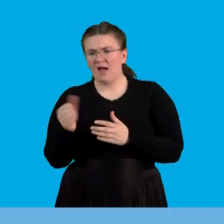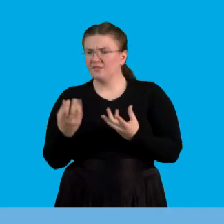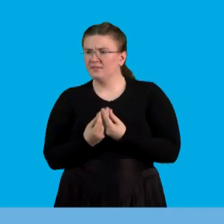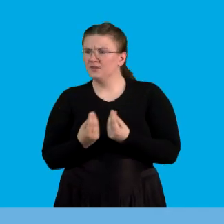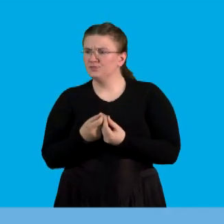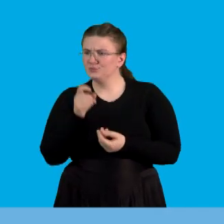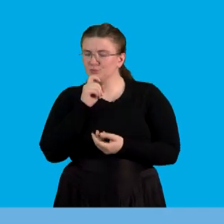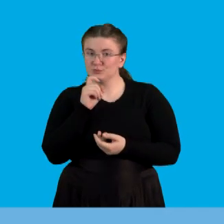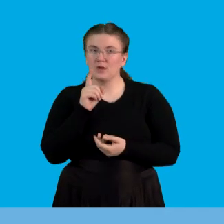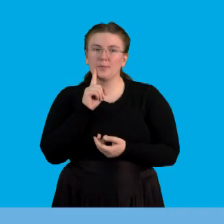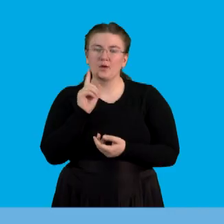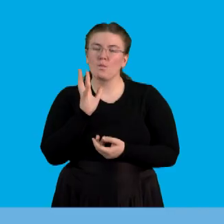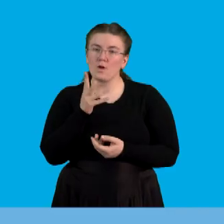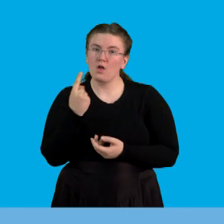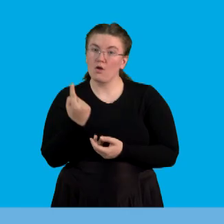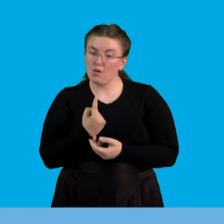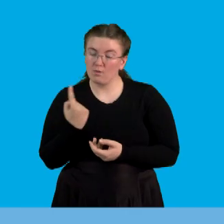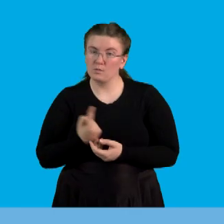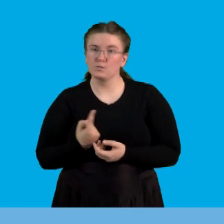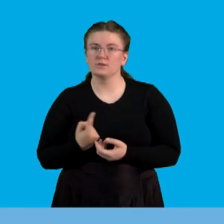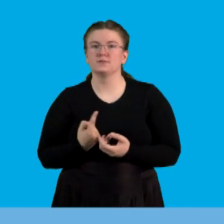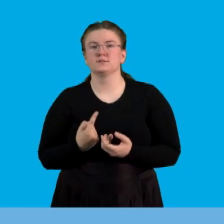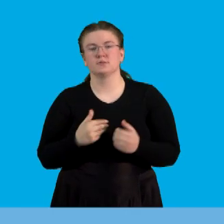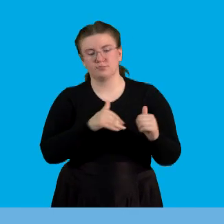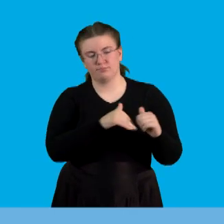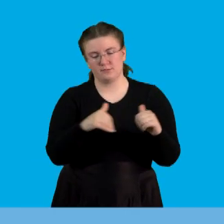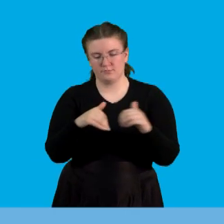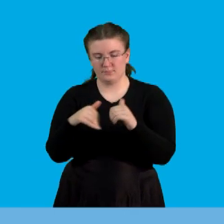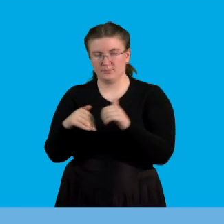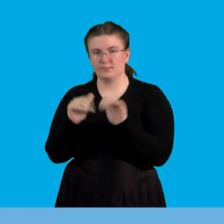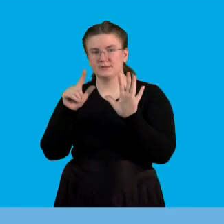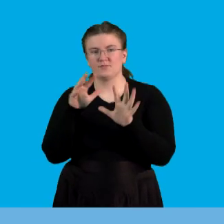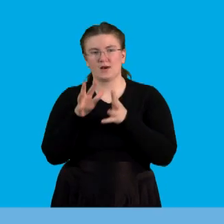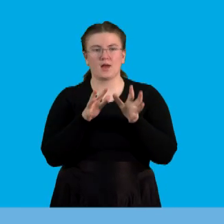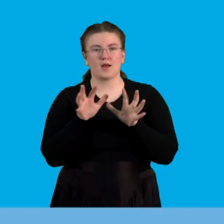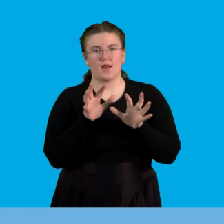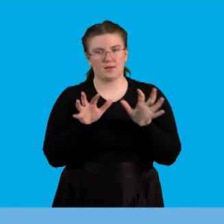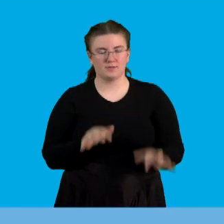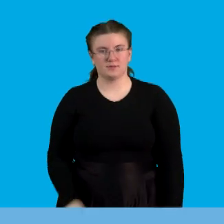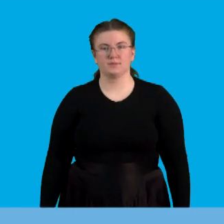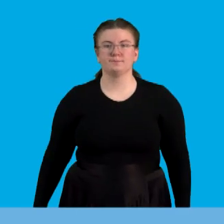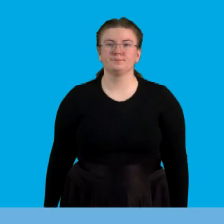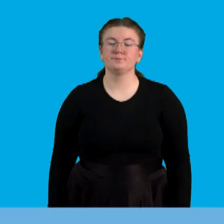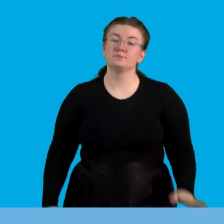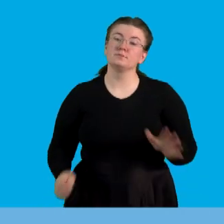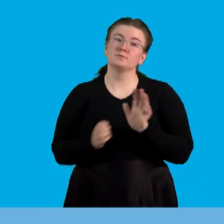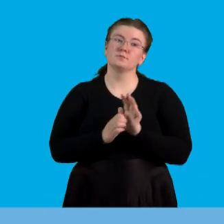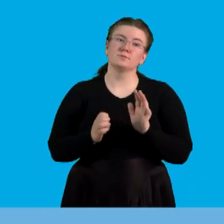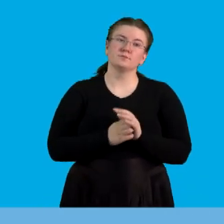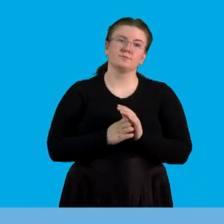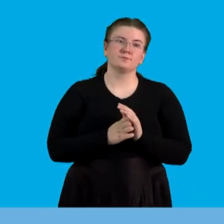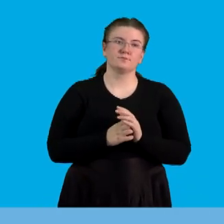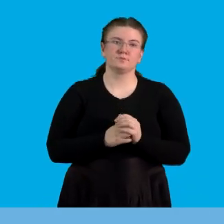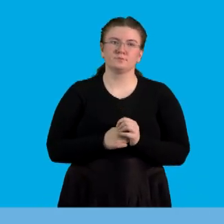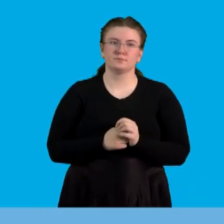the light. However, they will always split into these 7 different colors. So the examples would be,